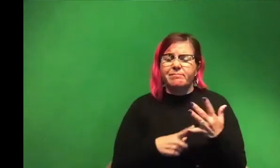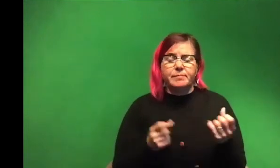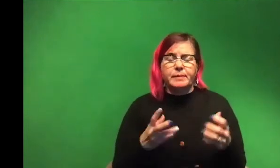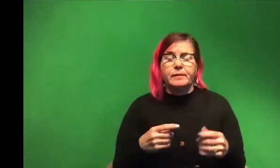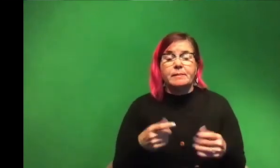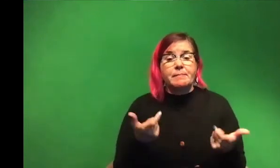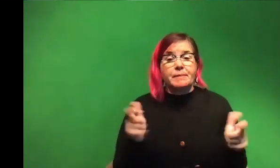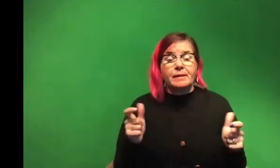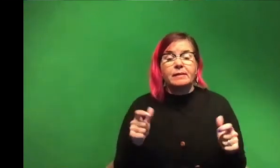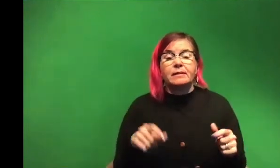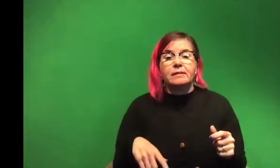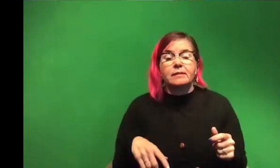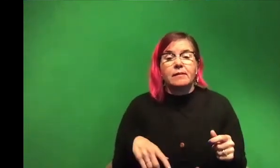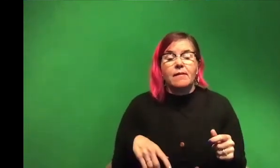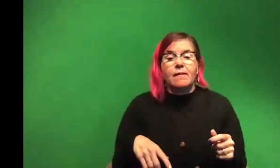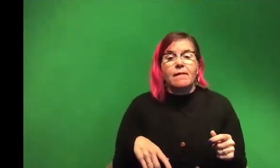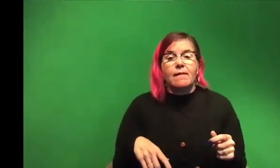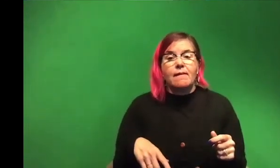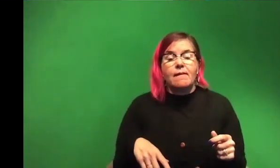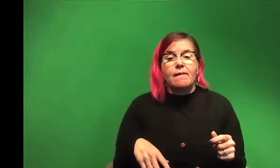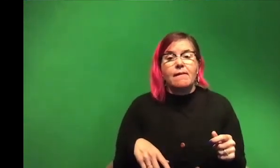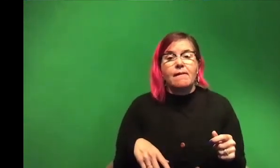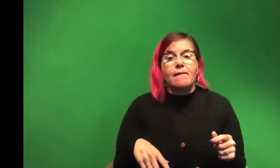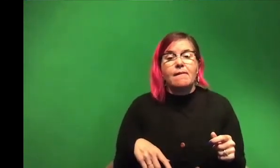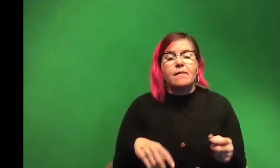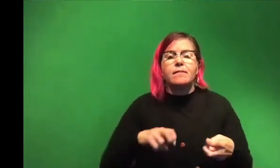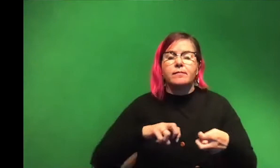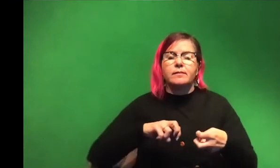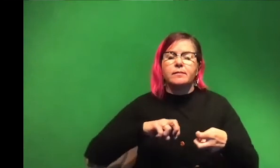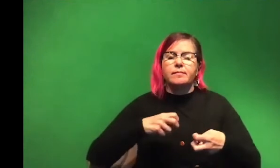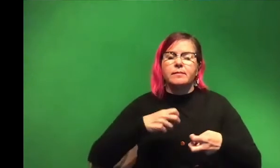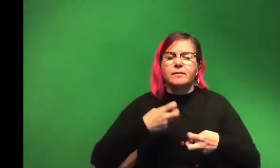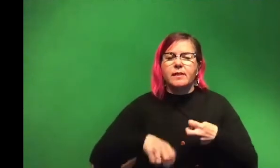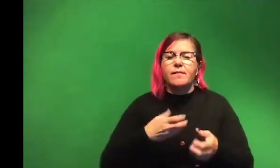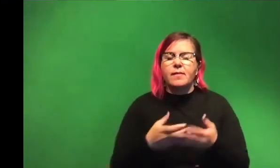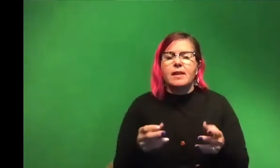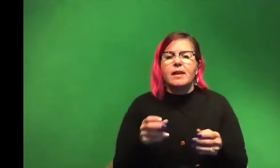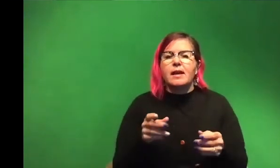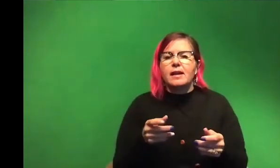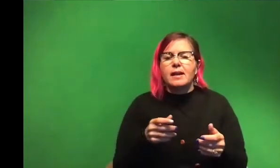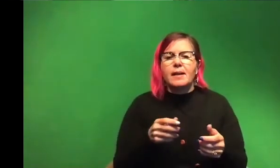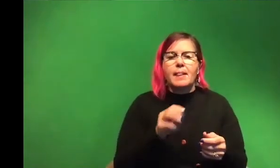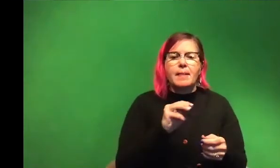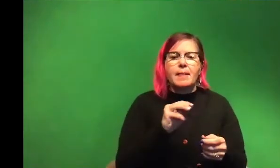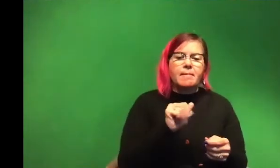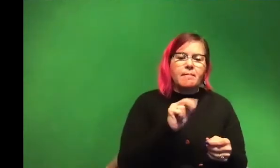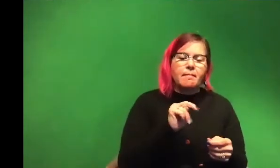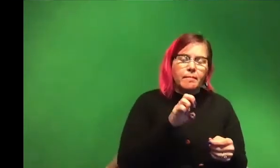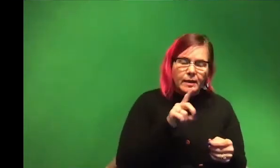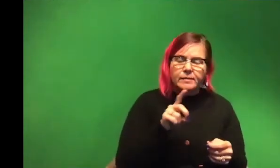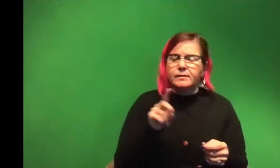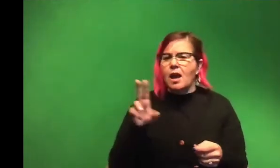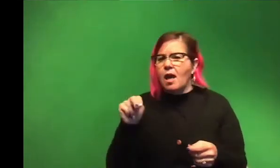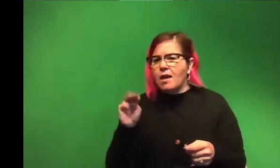big ones is actually one of the difficult things is actually navigating in between manned and unmanned aircraft in the same